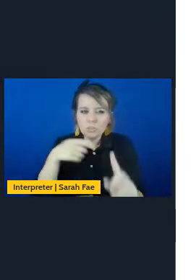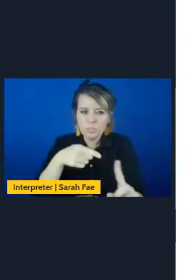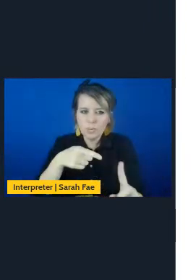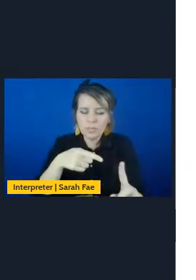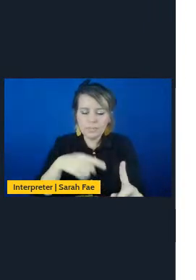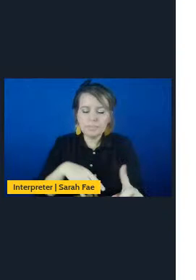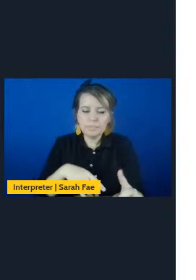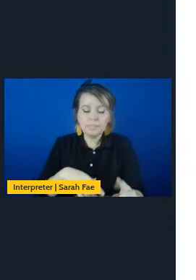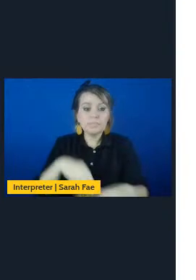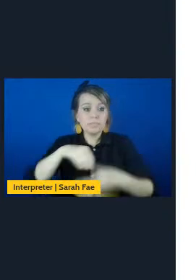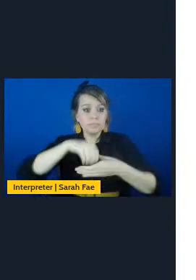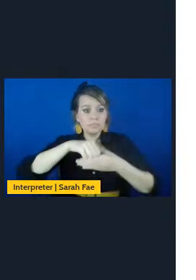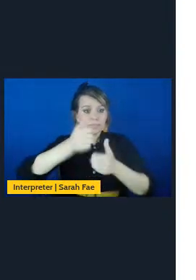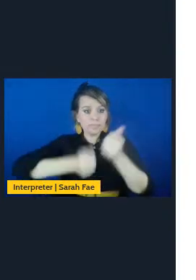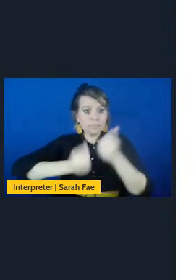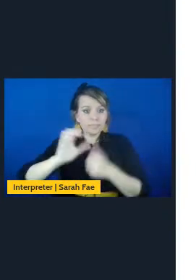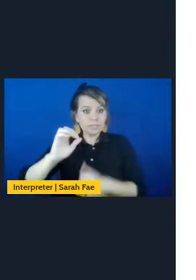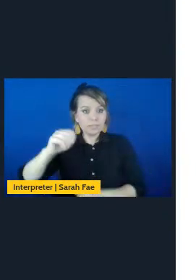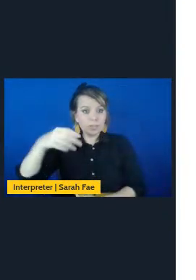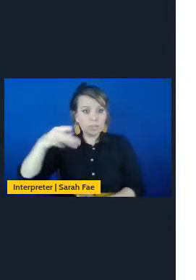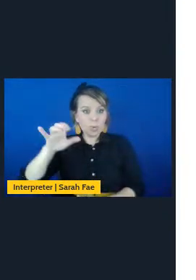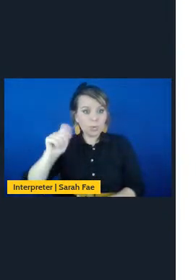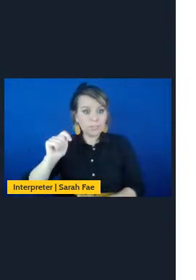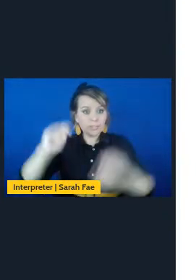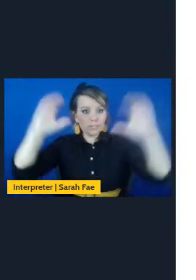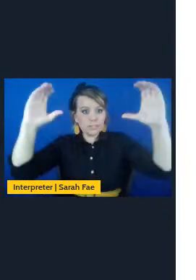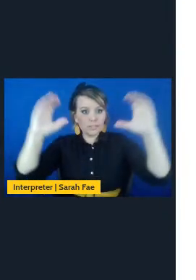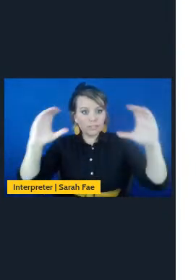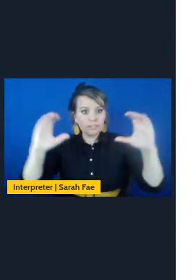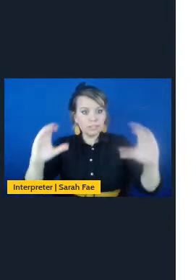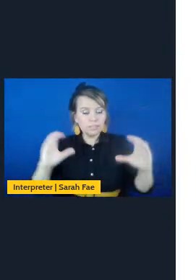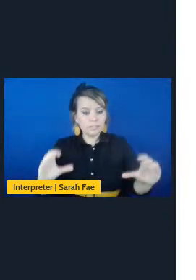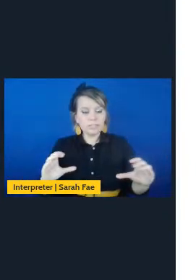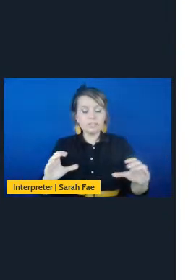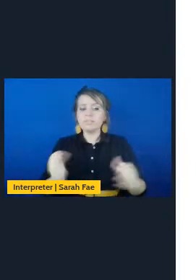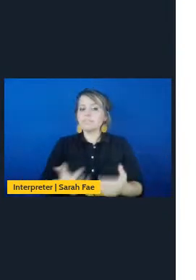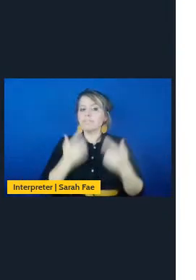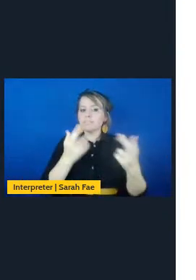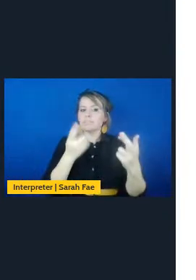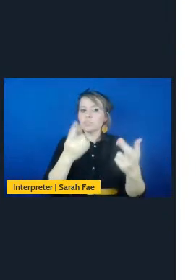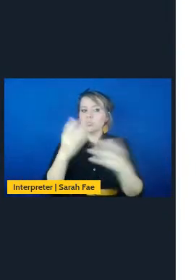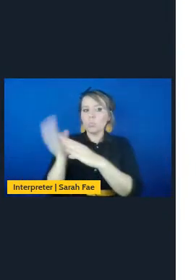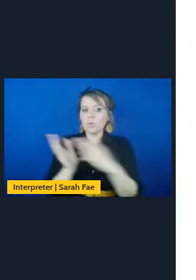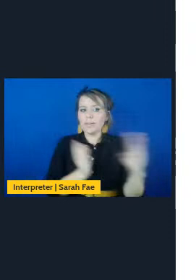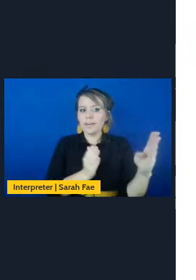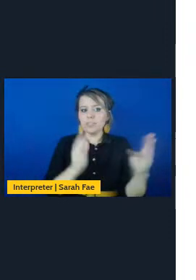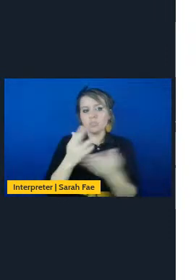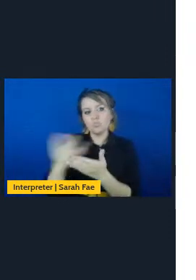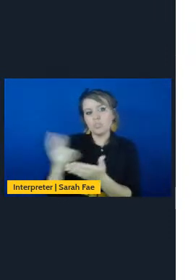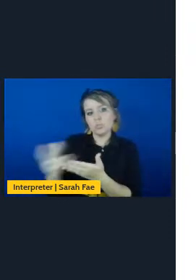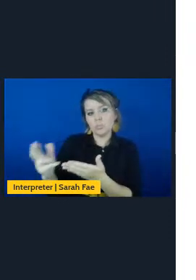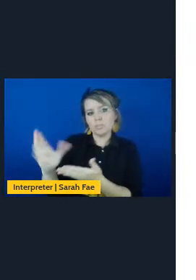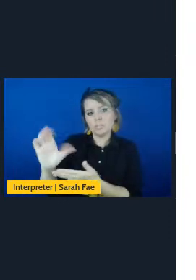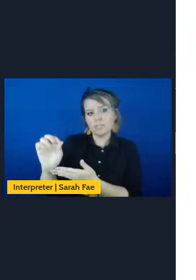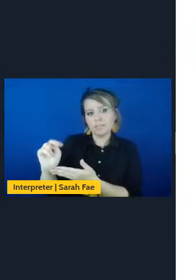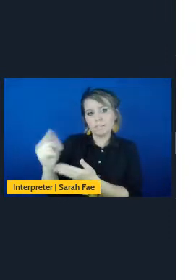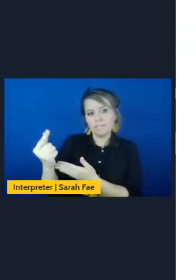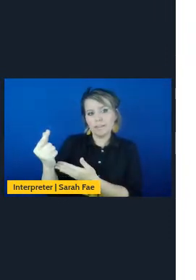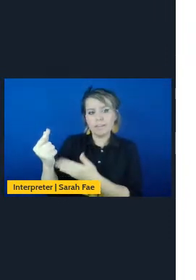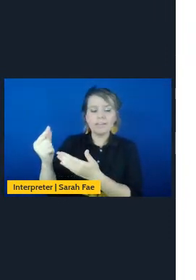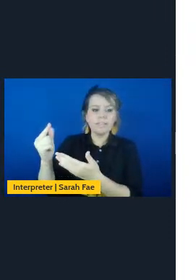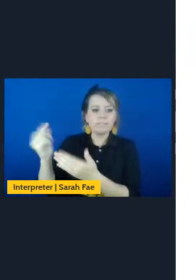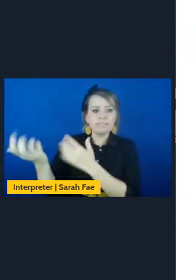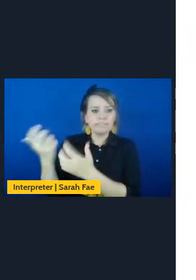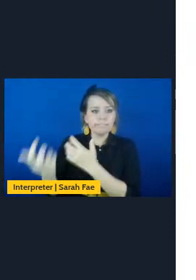those components, I'd also recommend that you organize your resources configuration and business logic together,